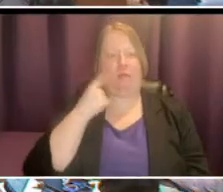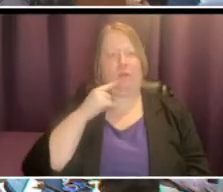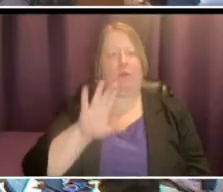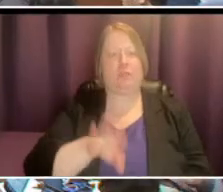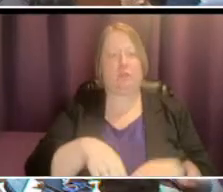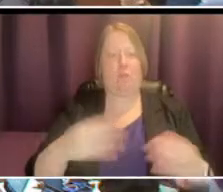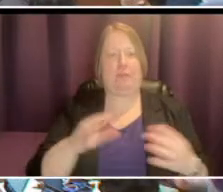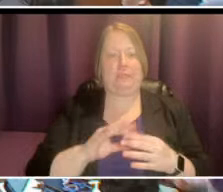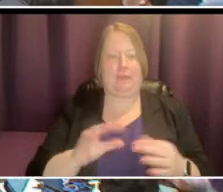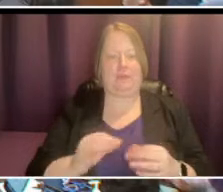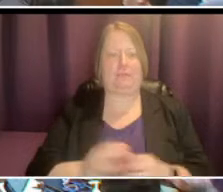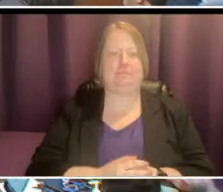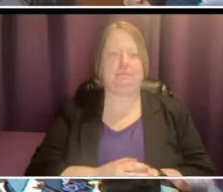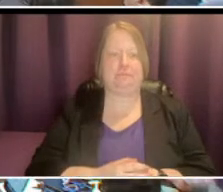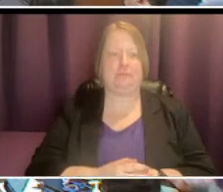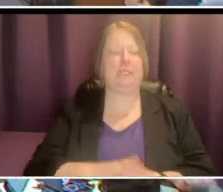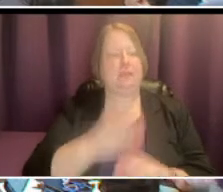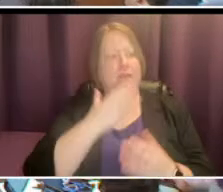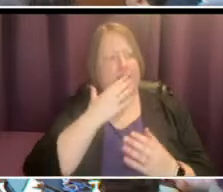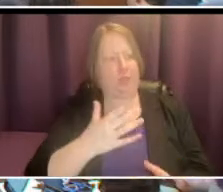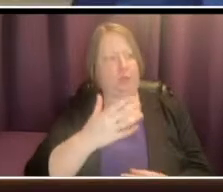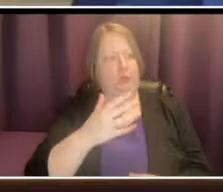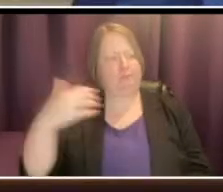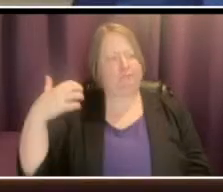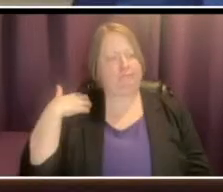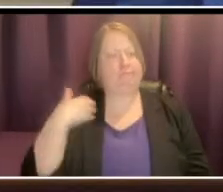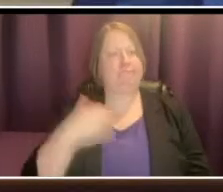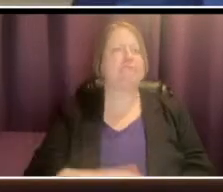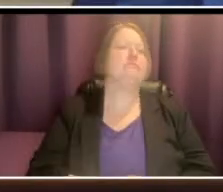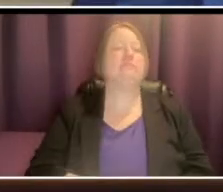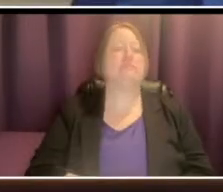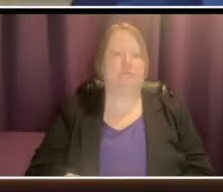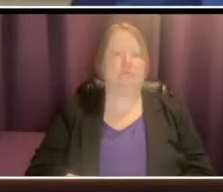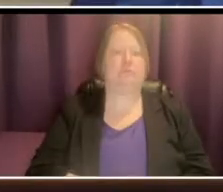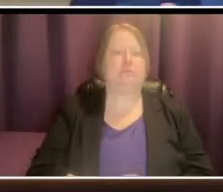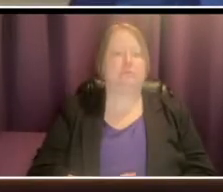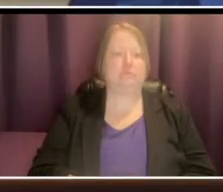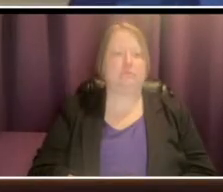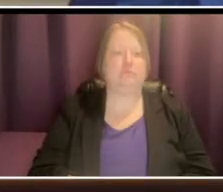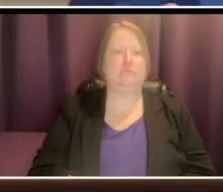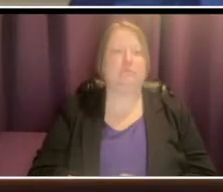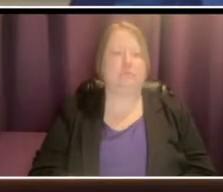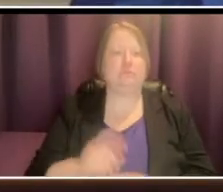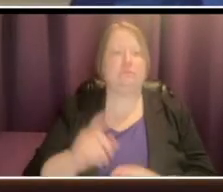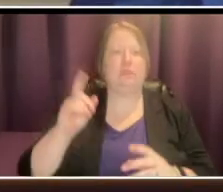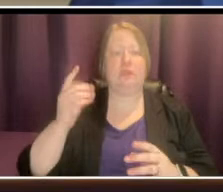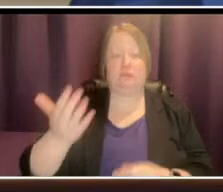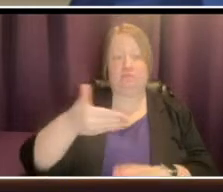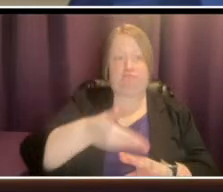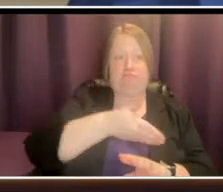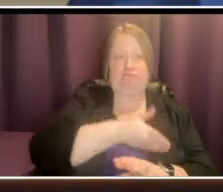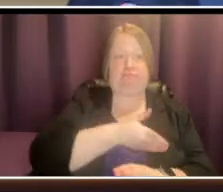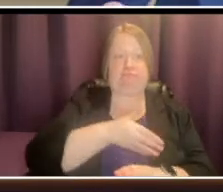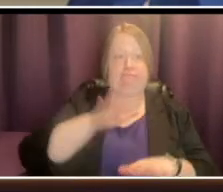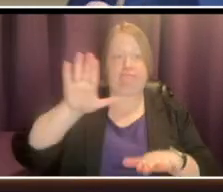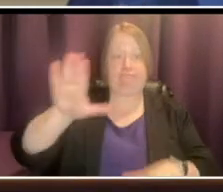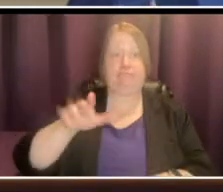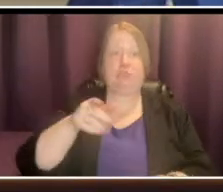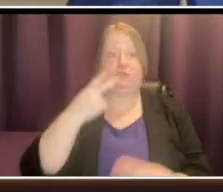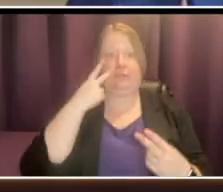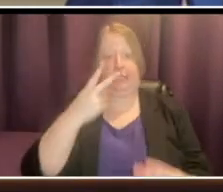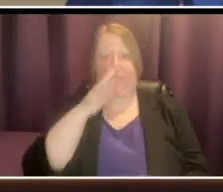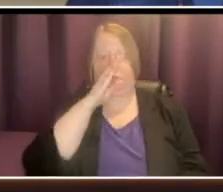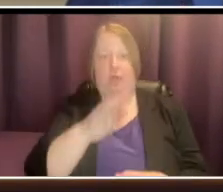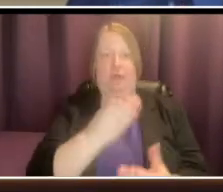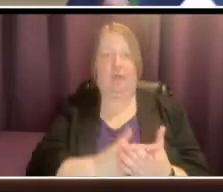our past hearings, you have seen direct evidence that President Trump sent a crowd of his supporters to the Capitol on January 6th, knowing